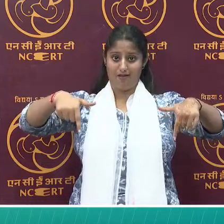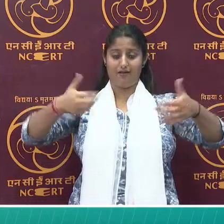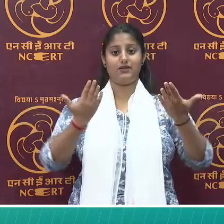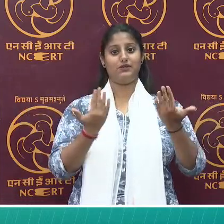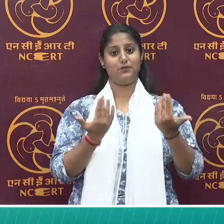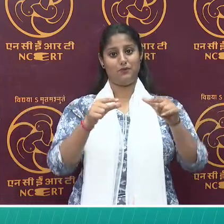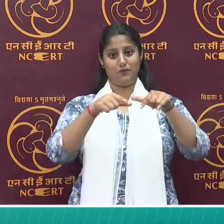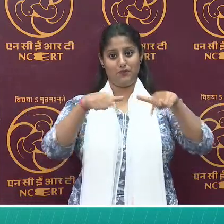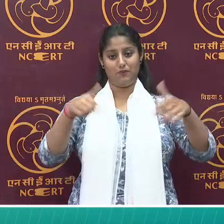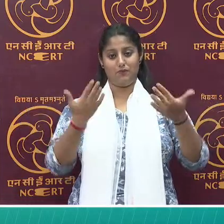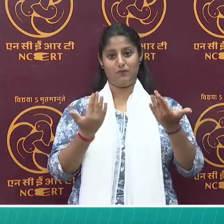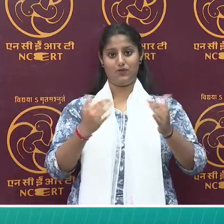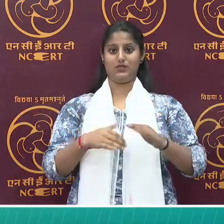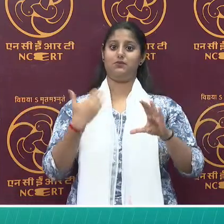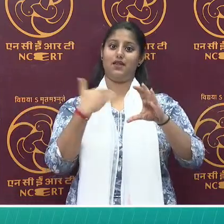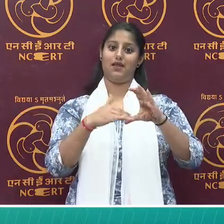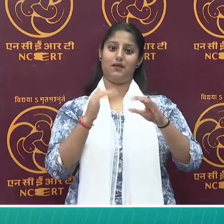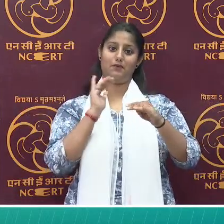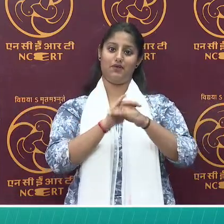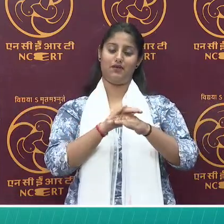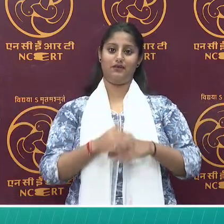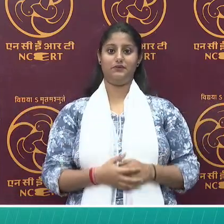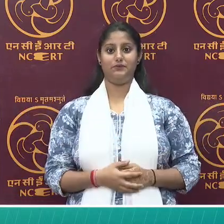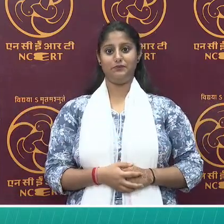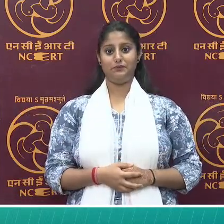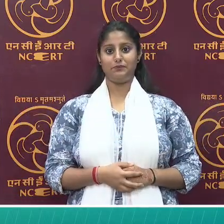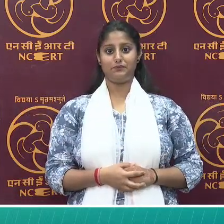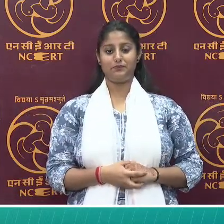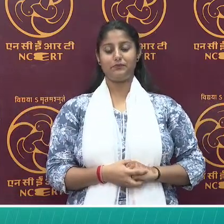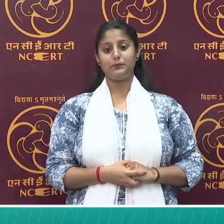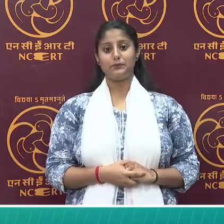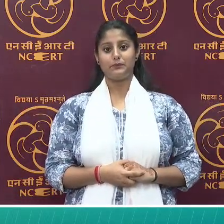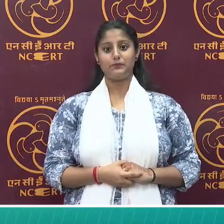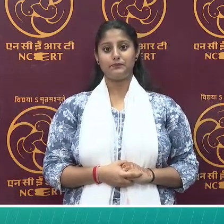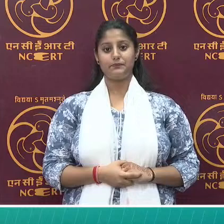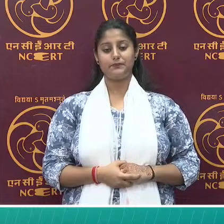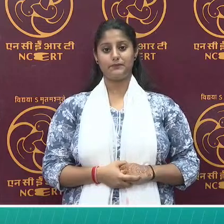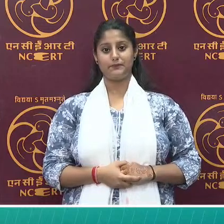you also, and the email address is